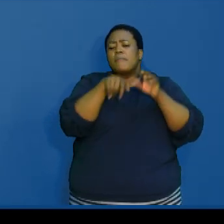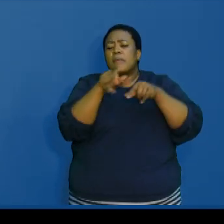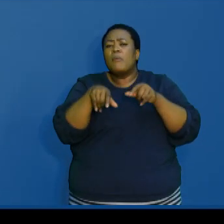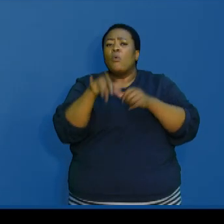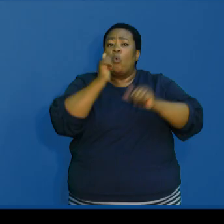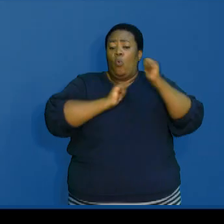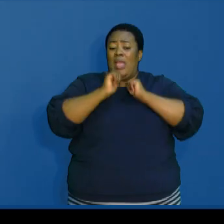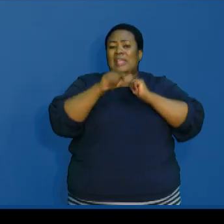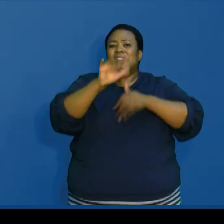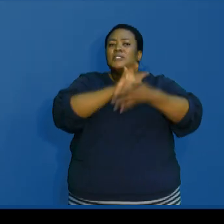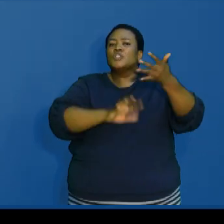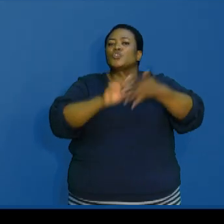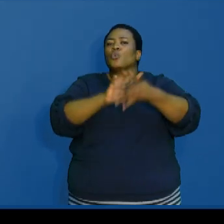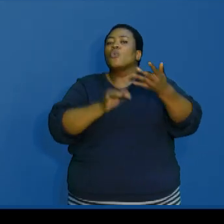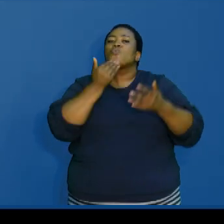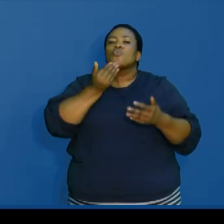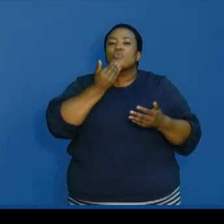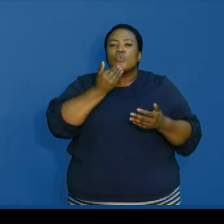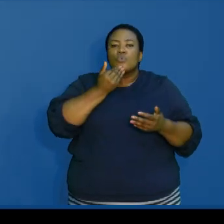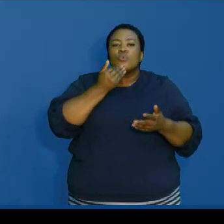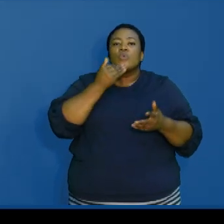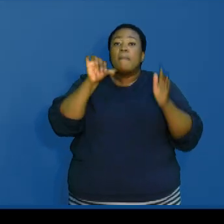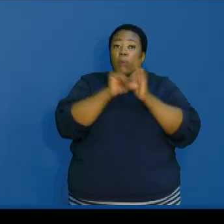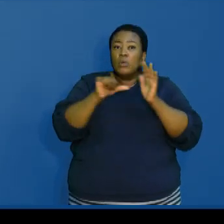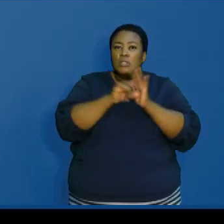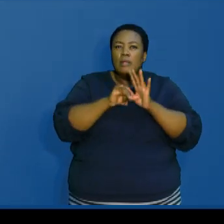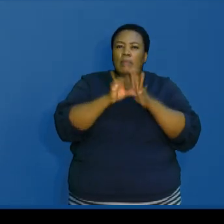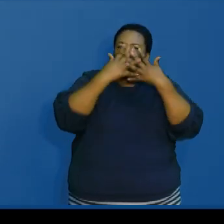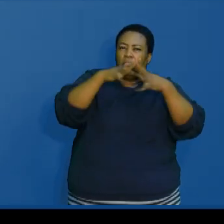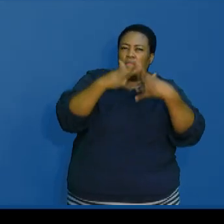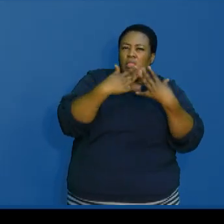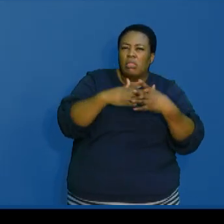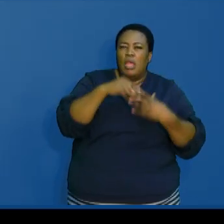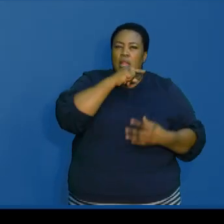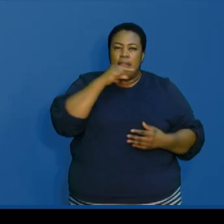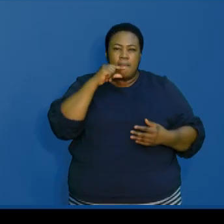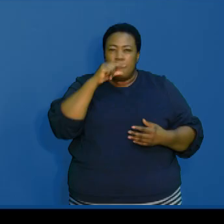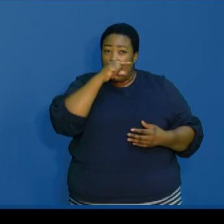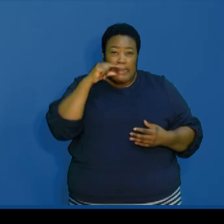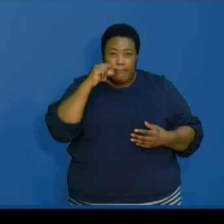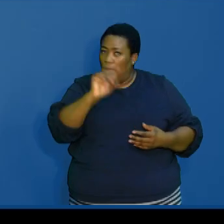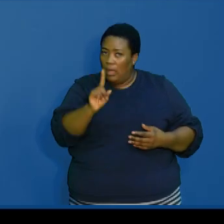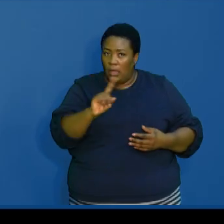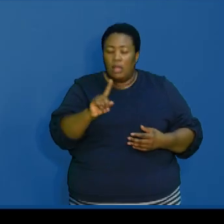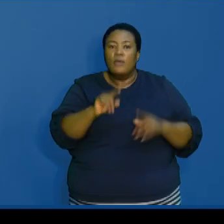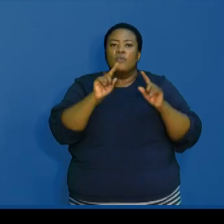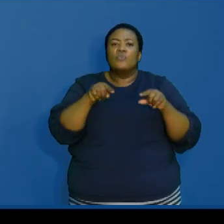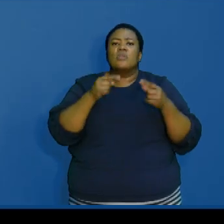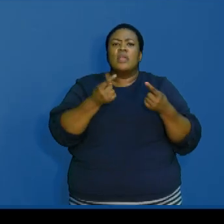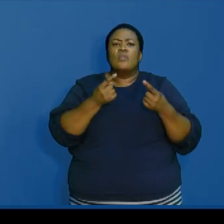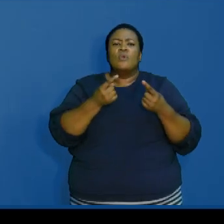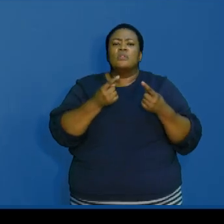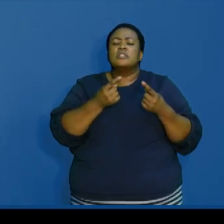up the names of the characters. You cannot put a character who is in the story The Last